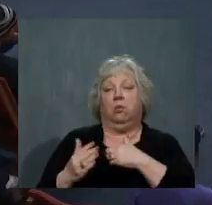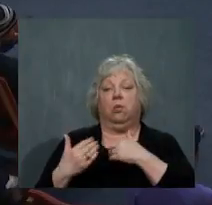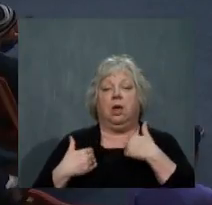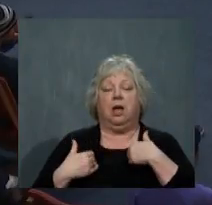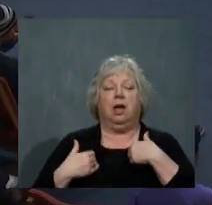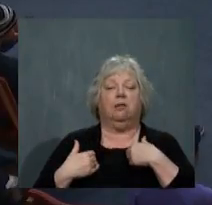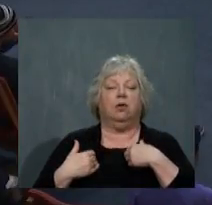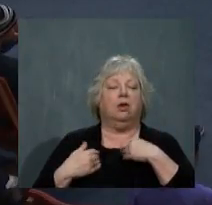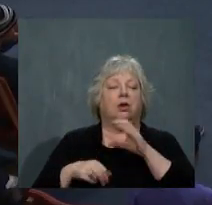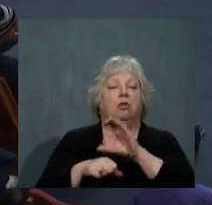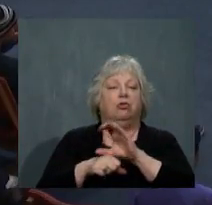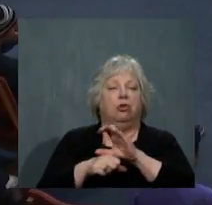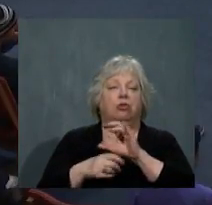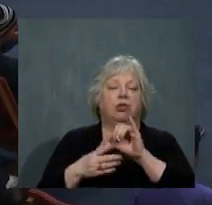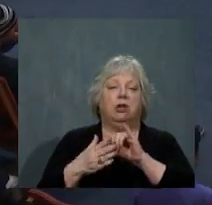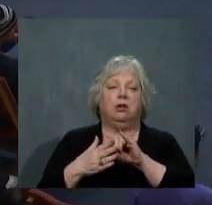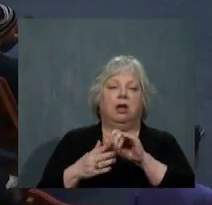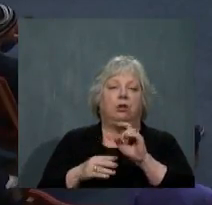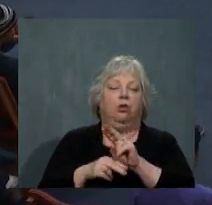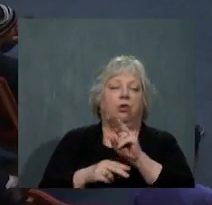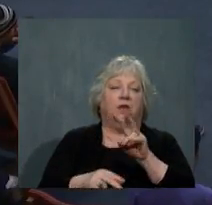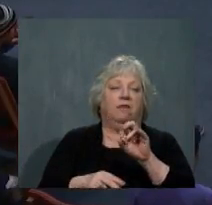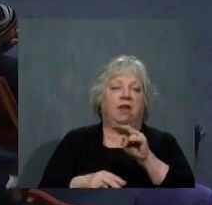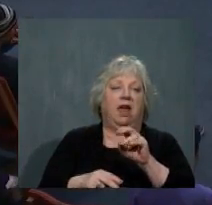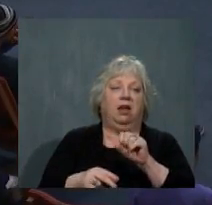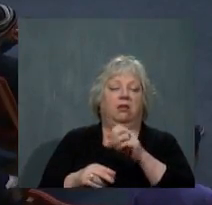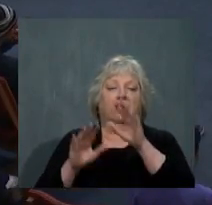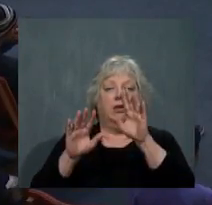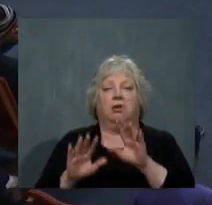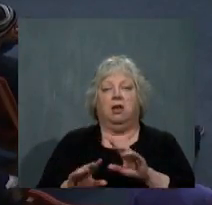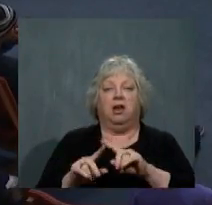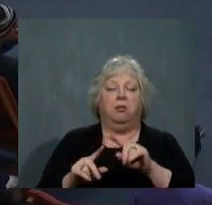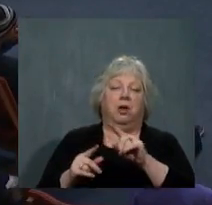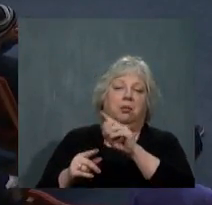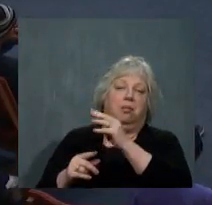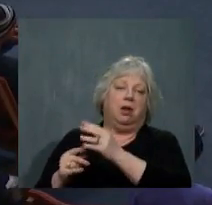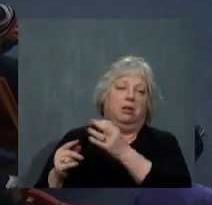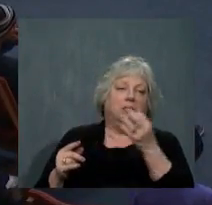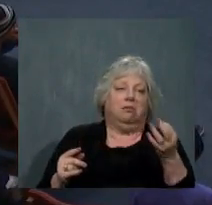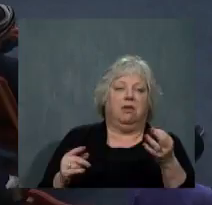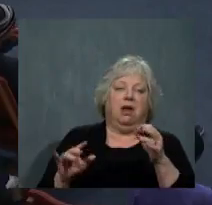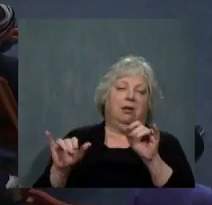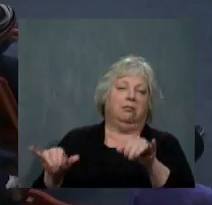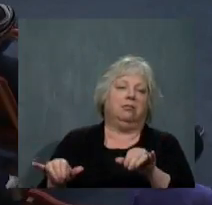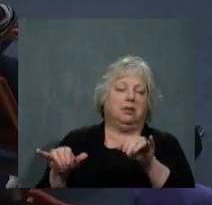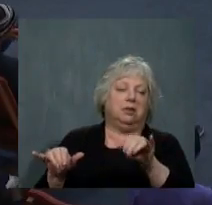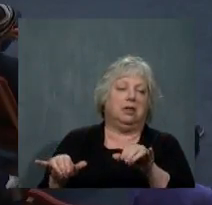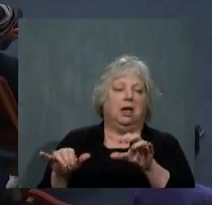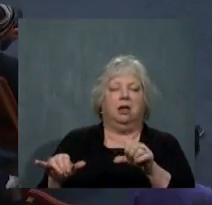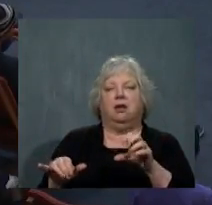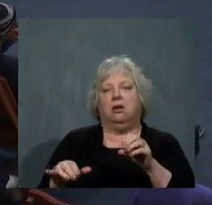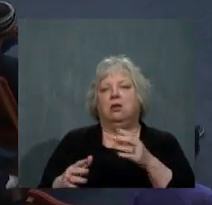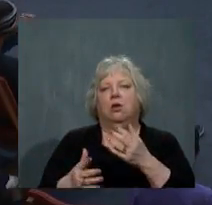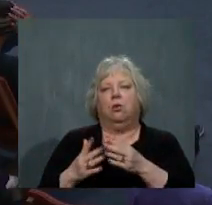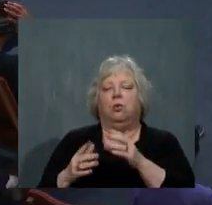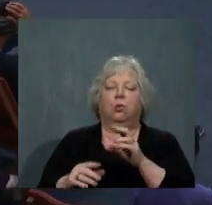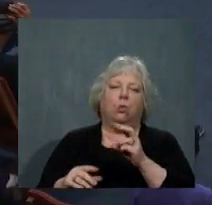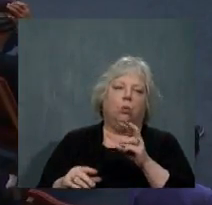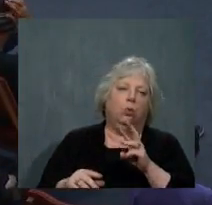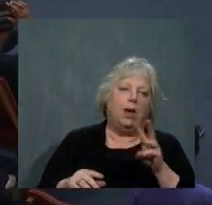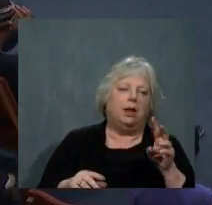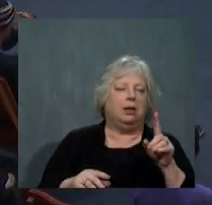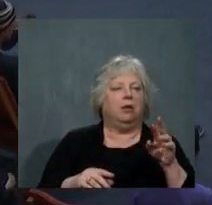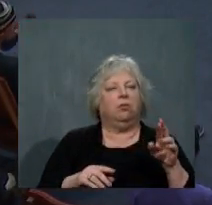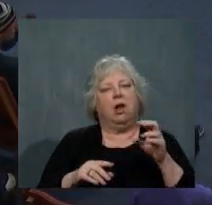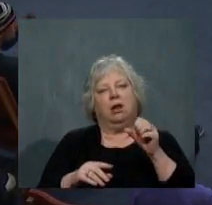Sunday sits with their youth. So I would like to help you come up with a list of the churches in West Little Rock and in Southwest Little Rock